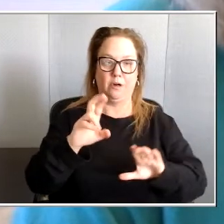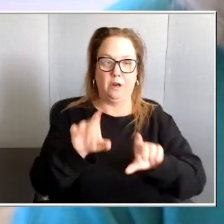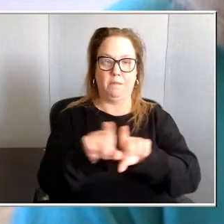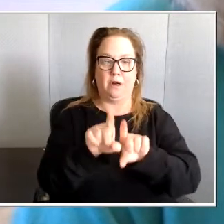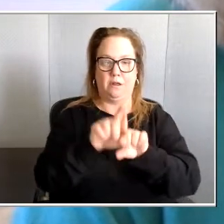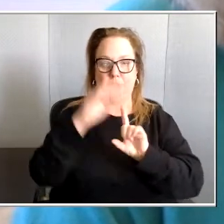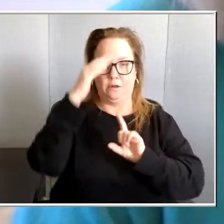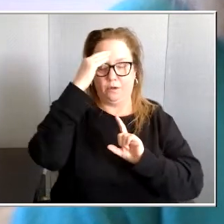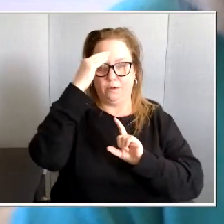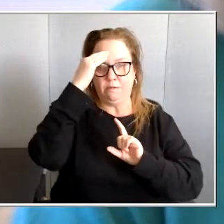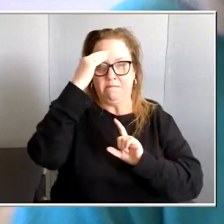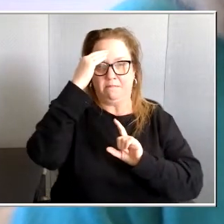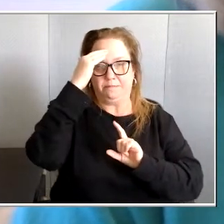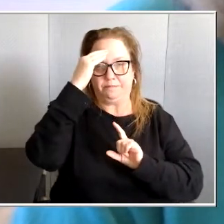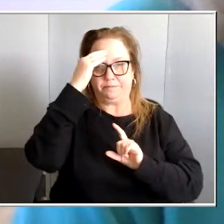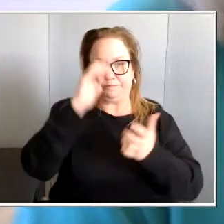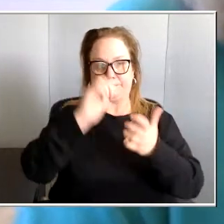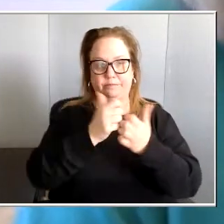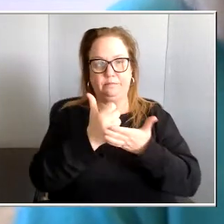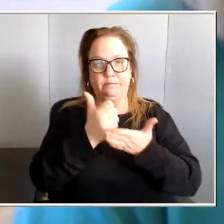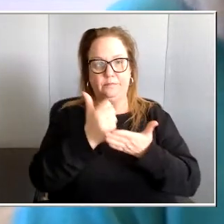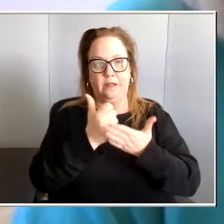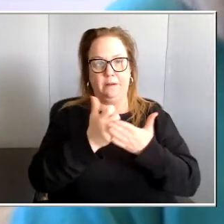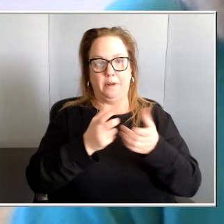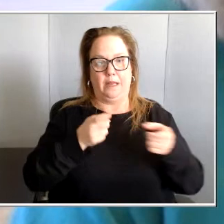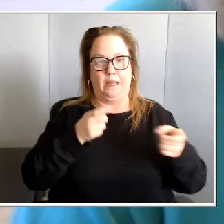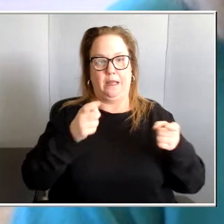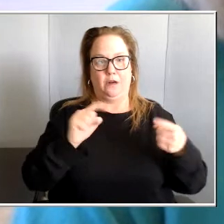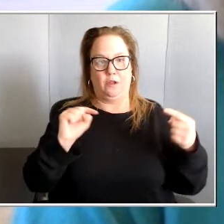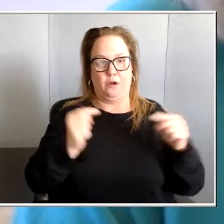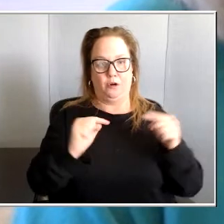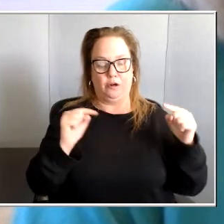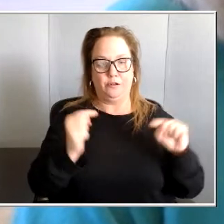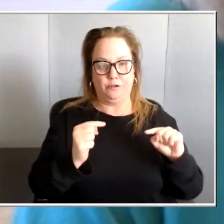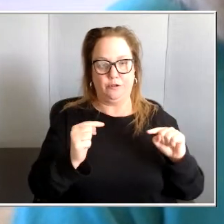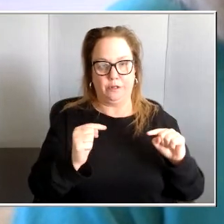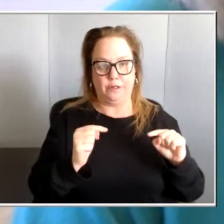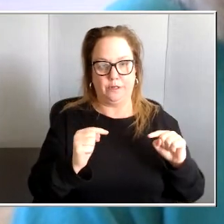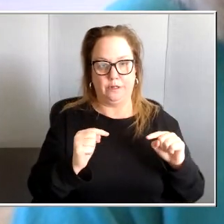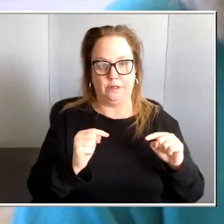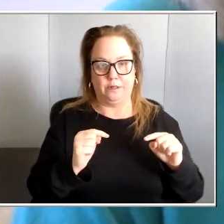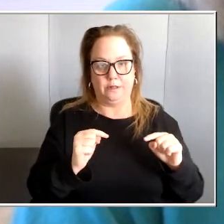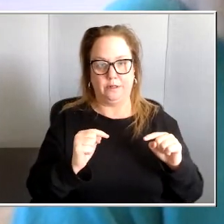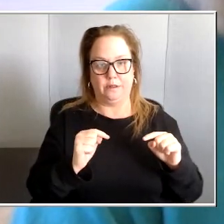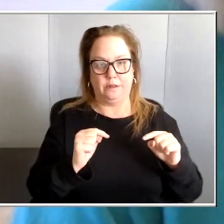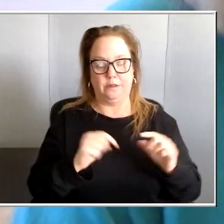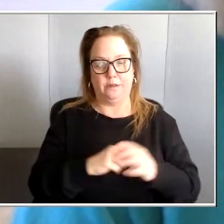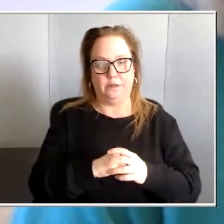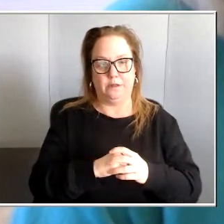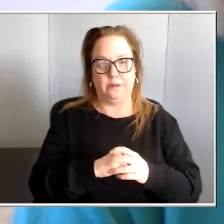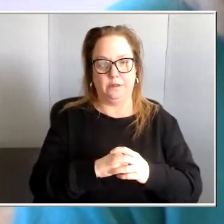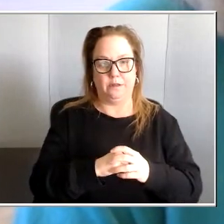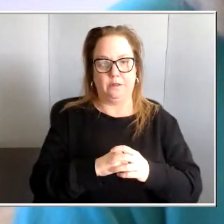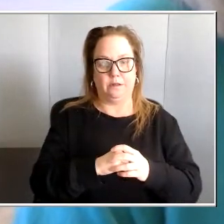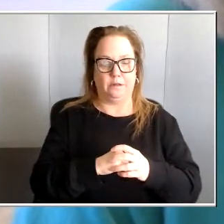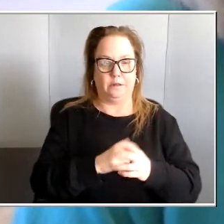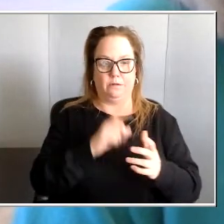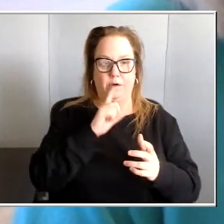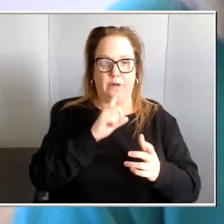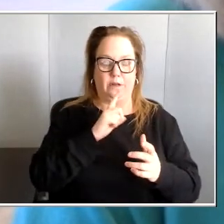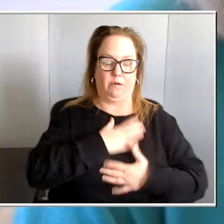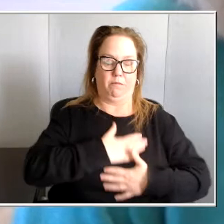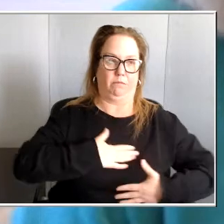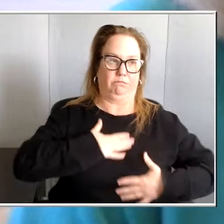knew how to help her handle her injury. And we could not be more